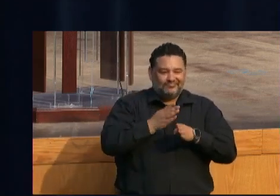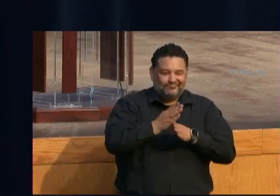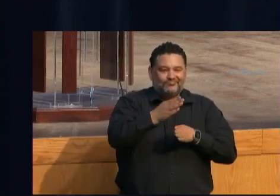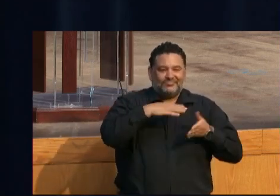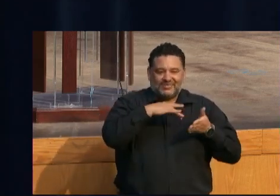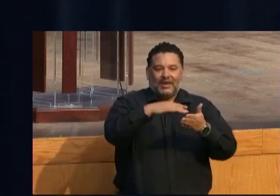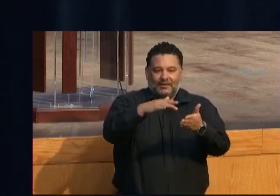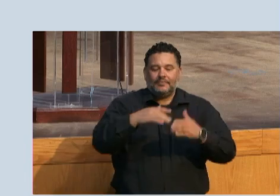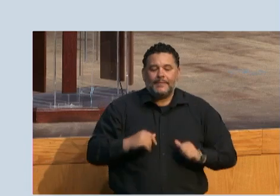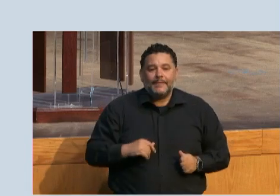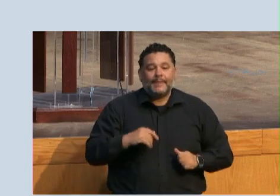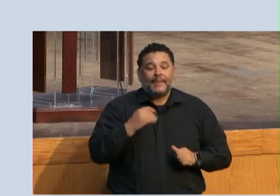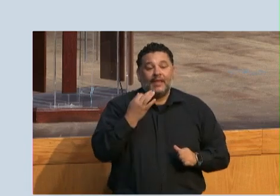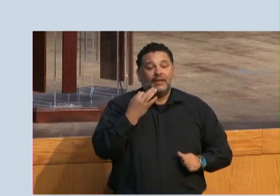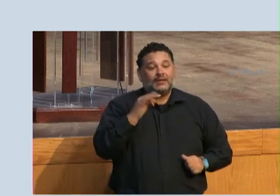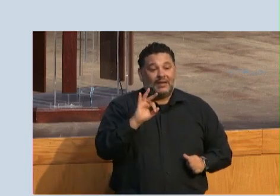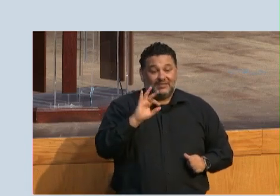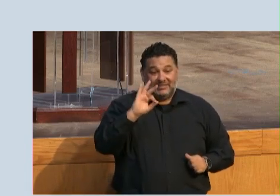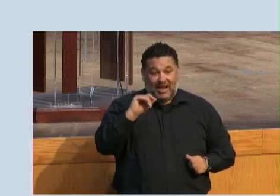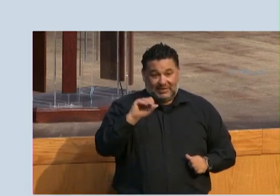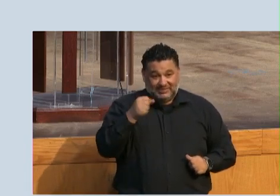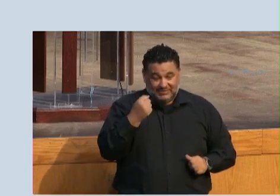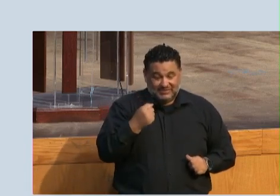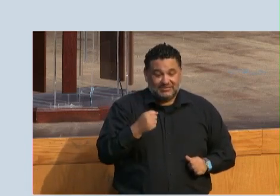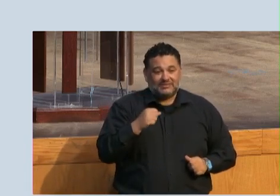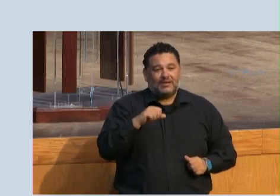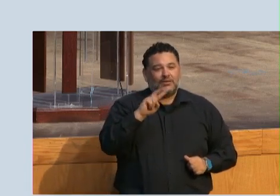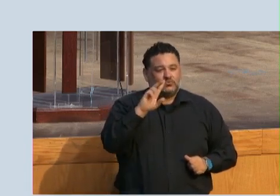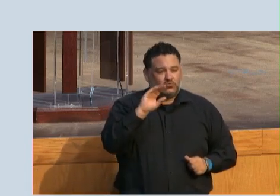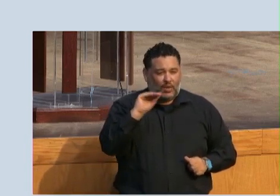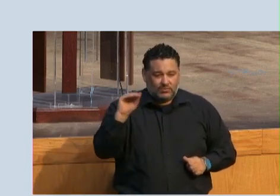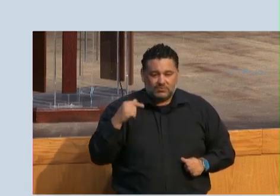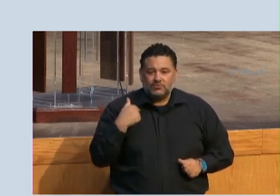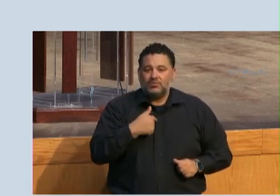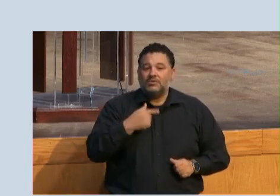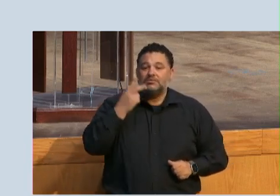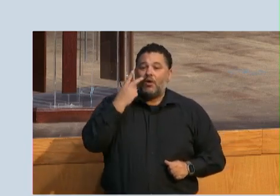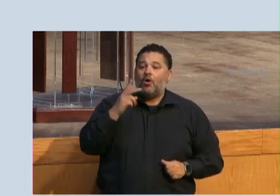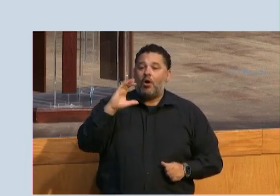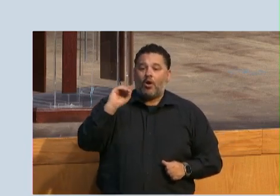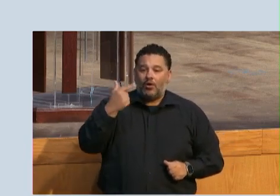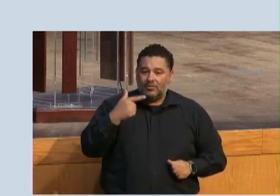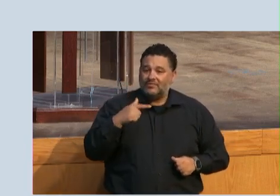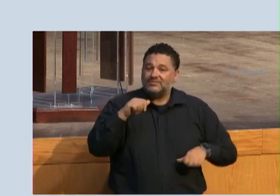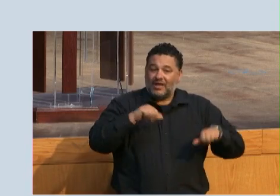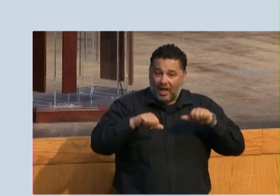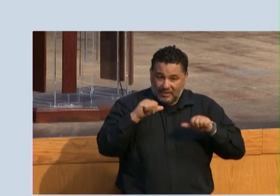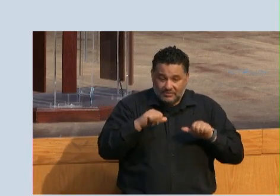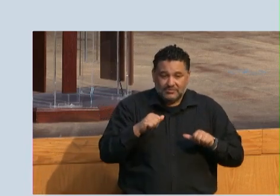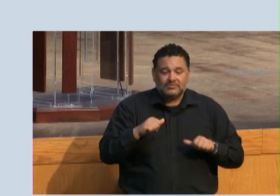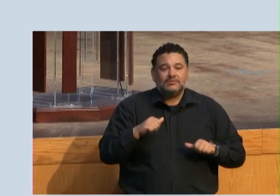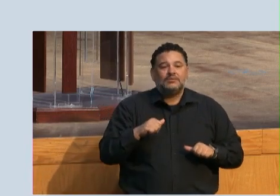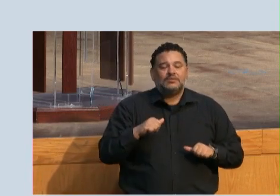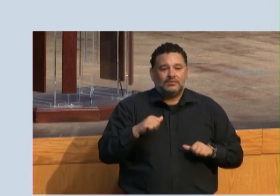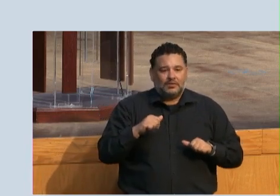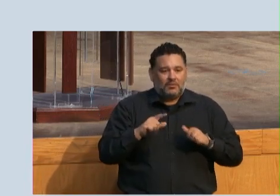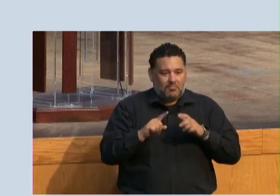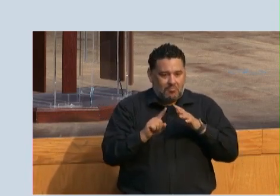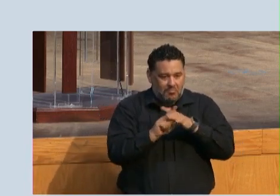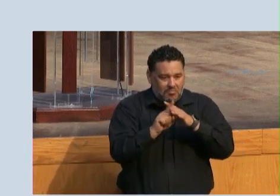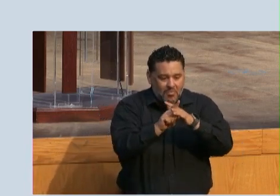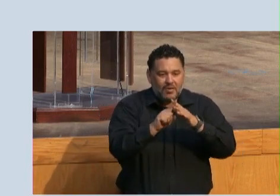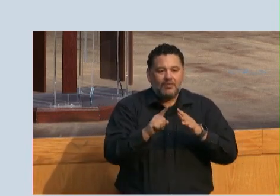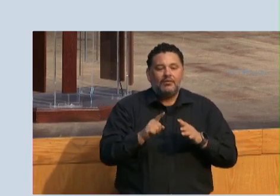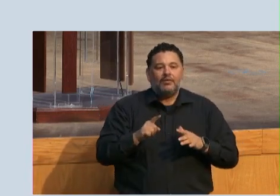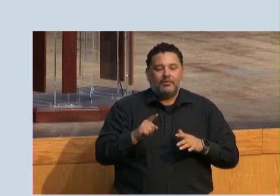Through the 1990s and 2000s, we saw cognitive science, as it became to be known, really bring in